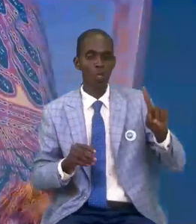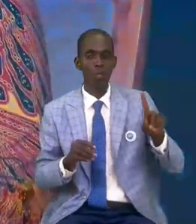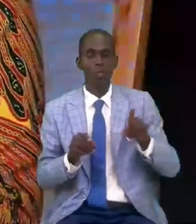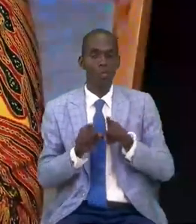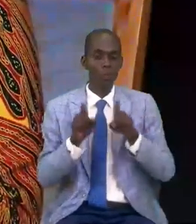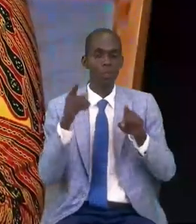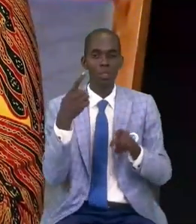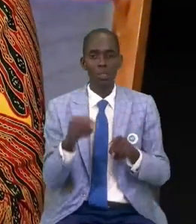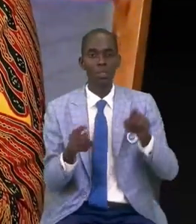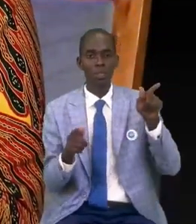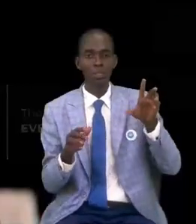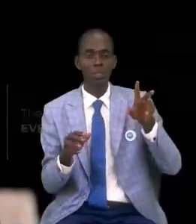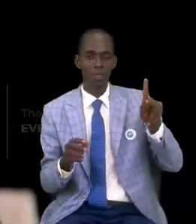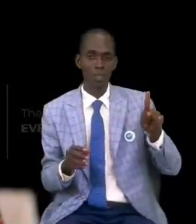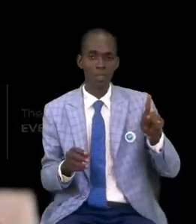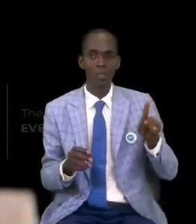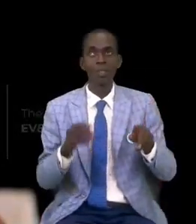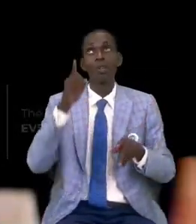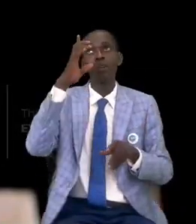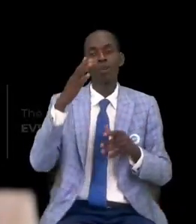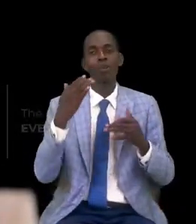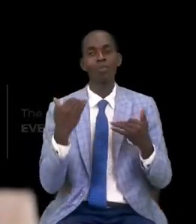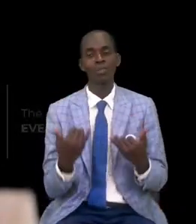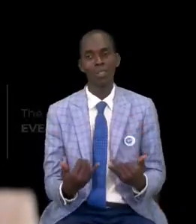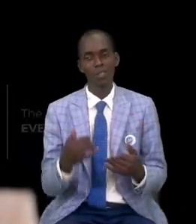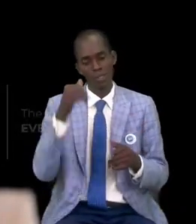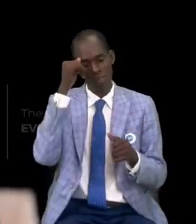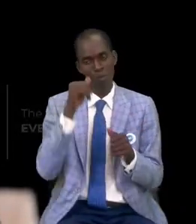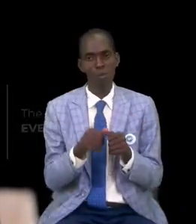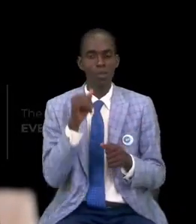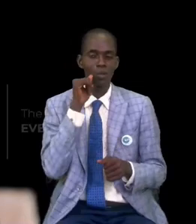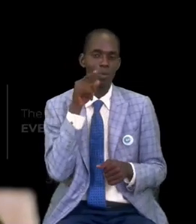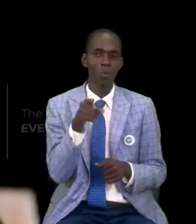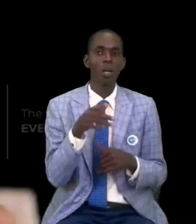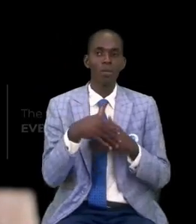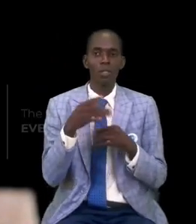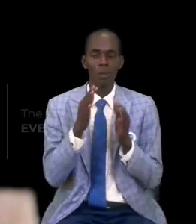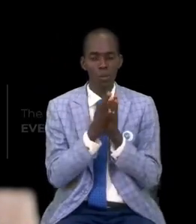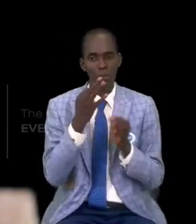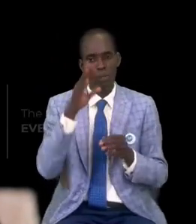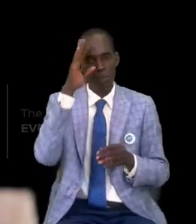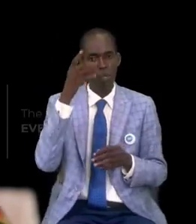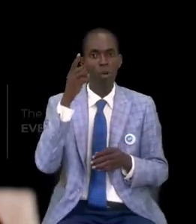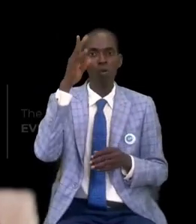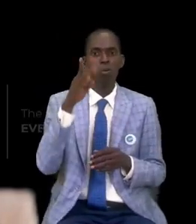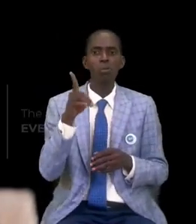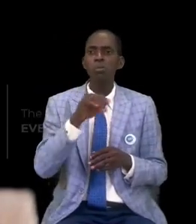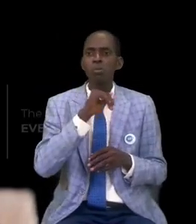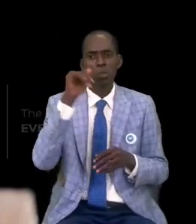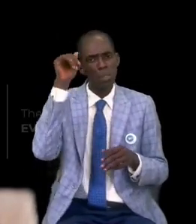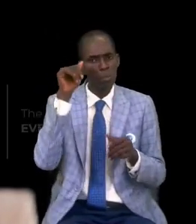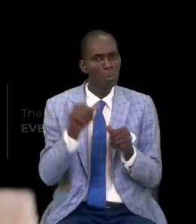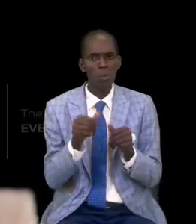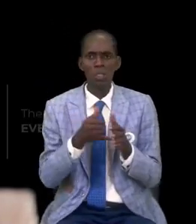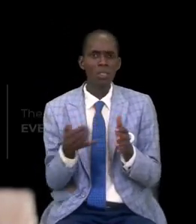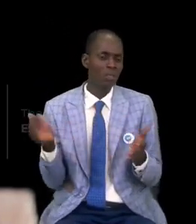after the prayer of man of God, I didn't remember it again. So as I was preparing for December retreat